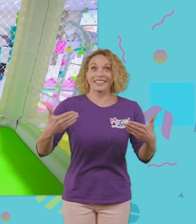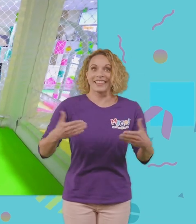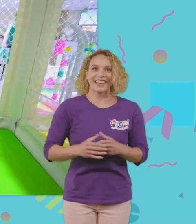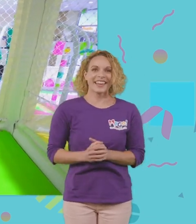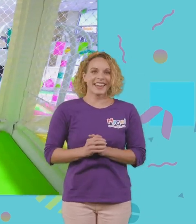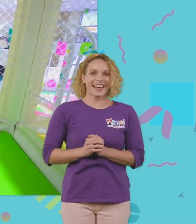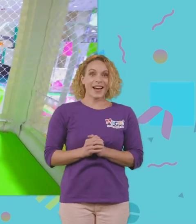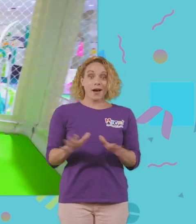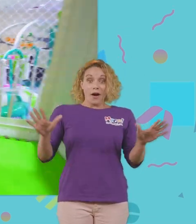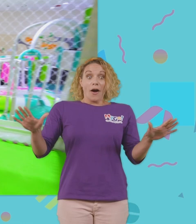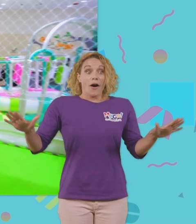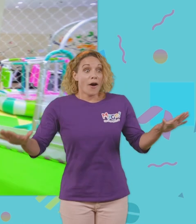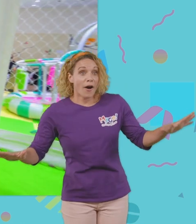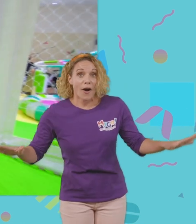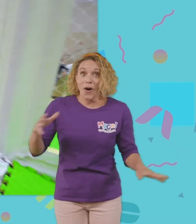here I go.